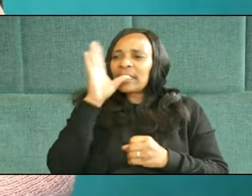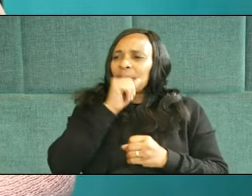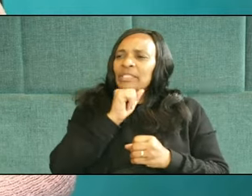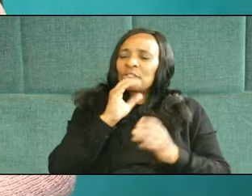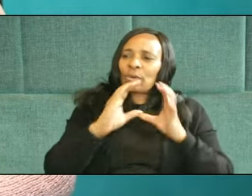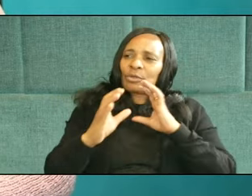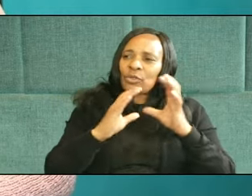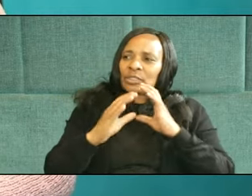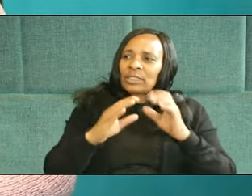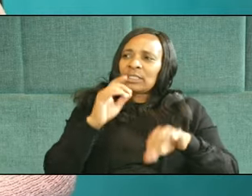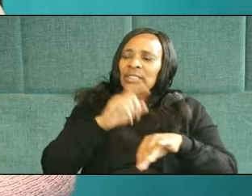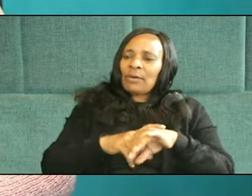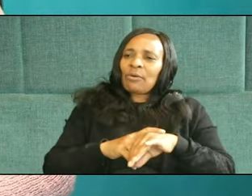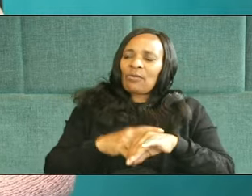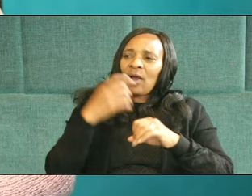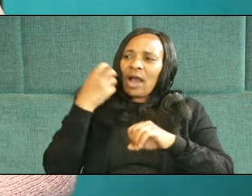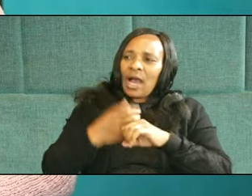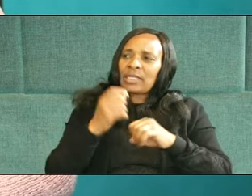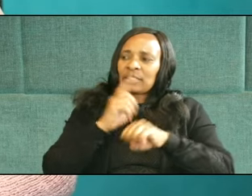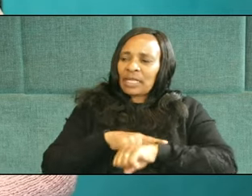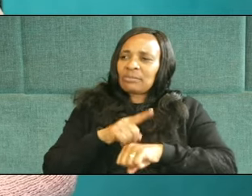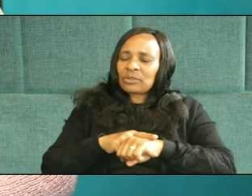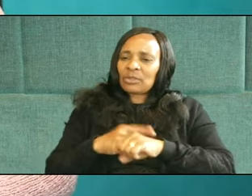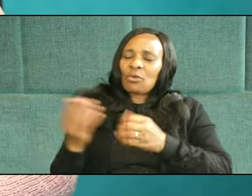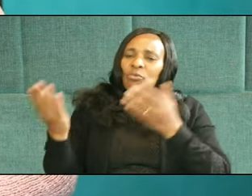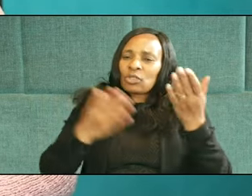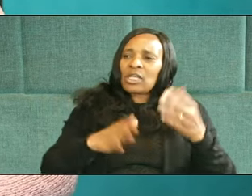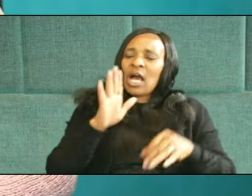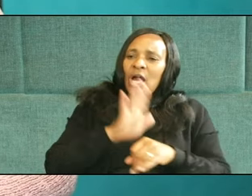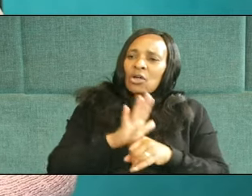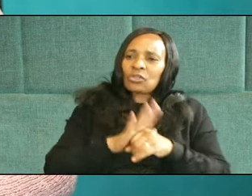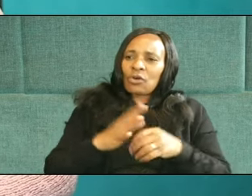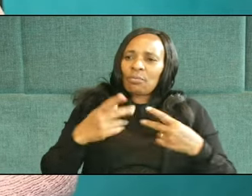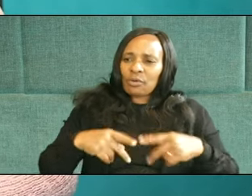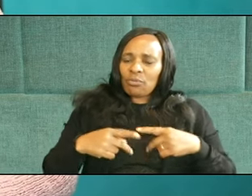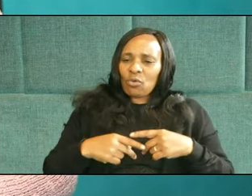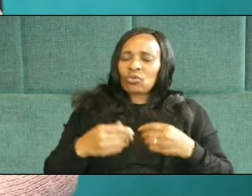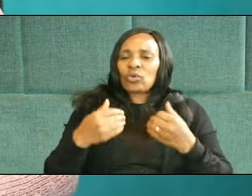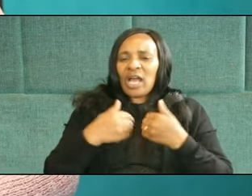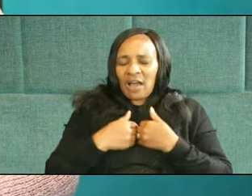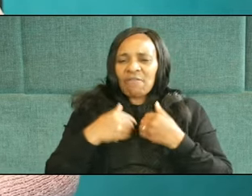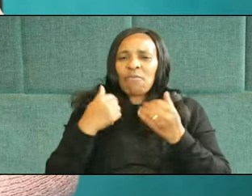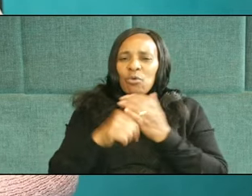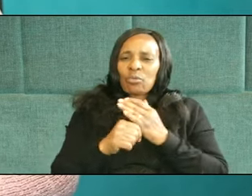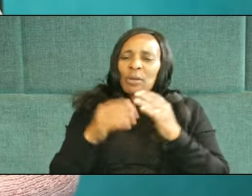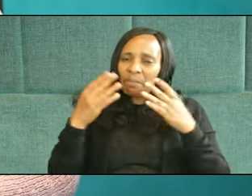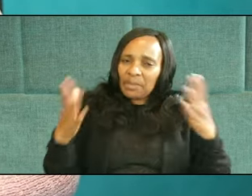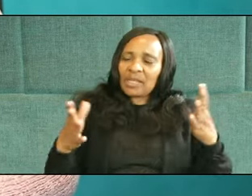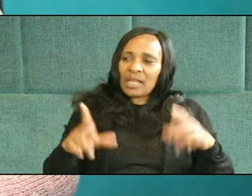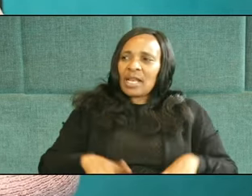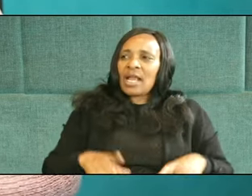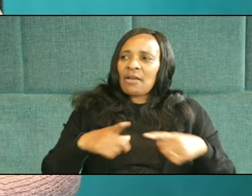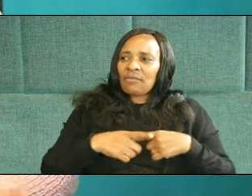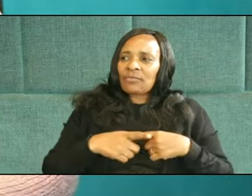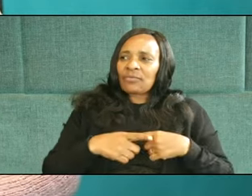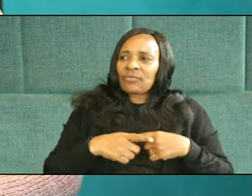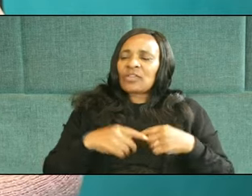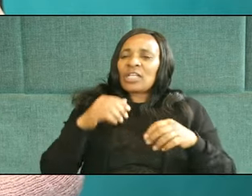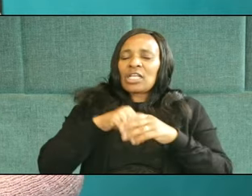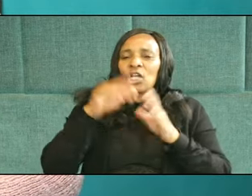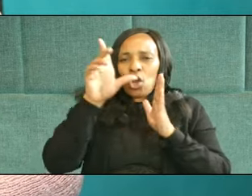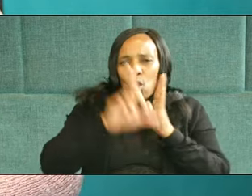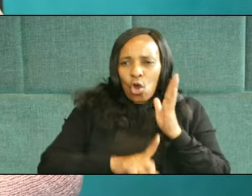God during tough times has brought a lot of people to have a lot of problems in their lives, being low